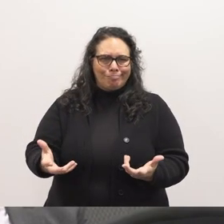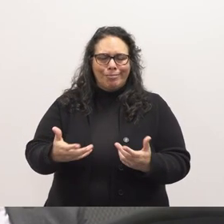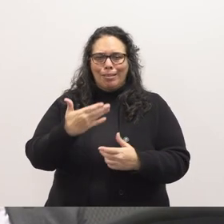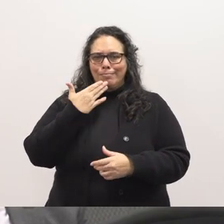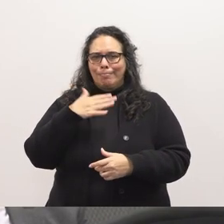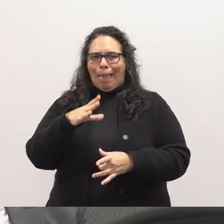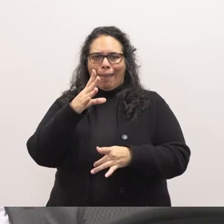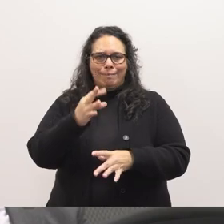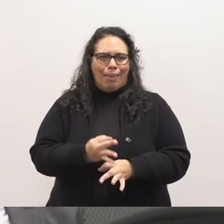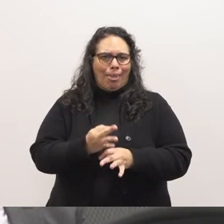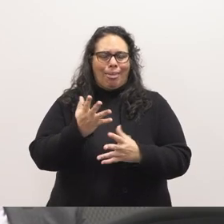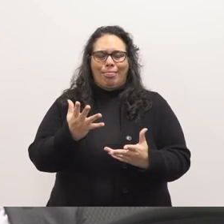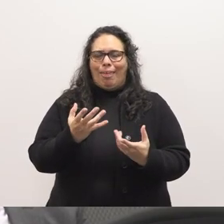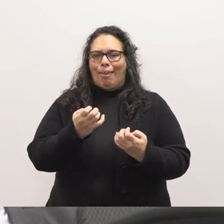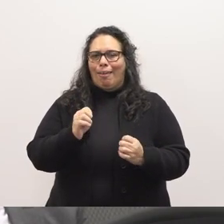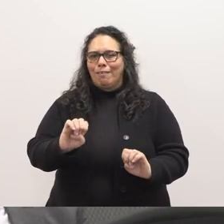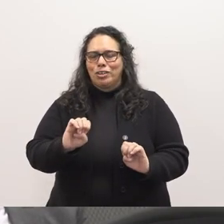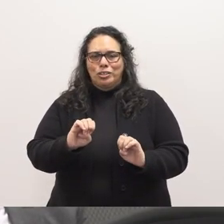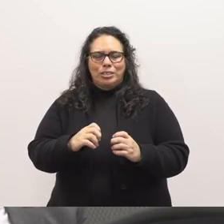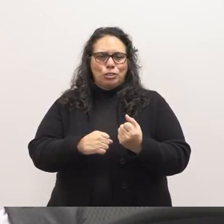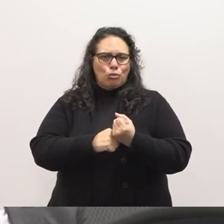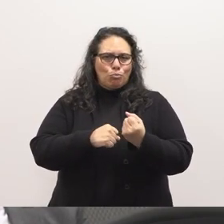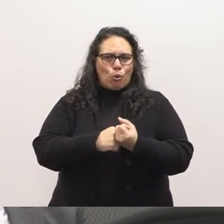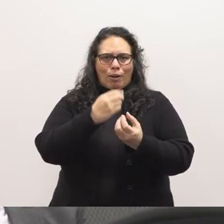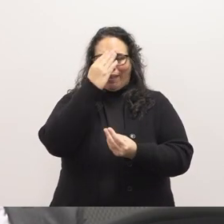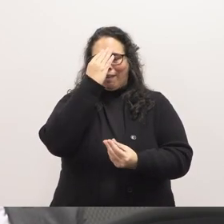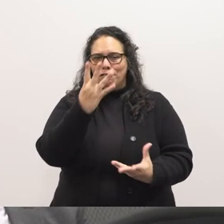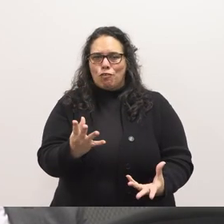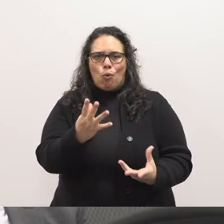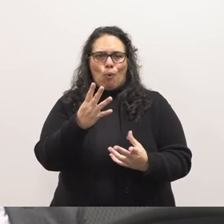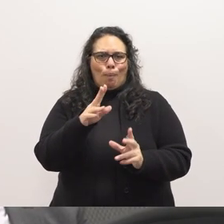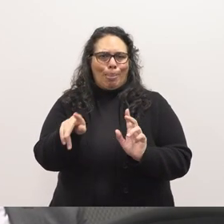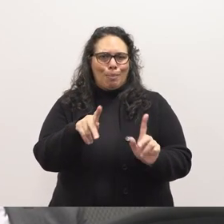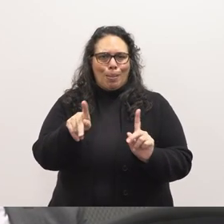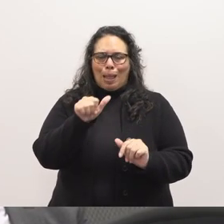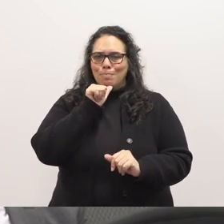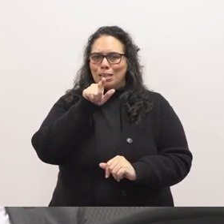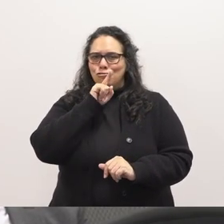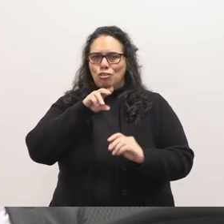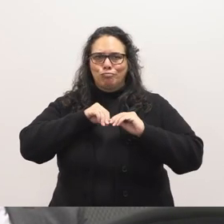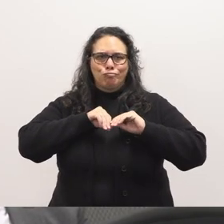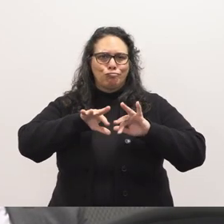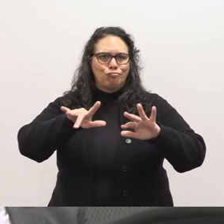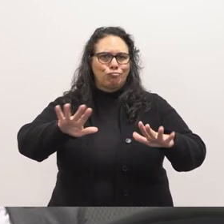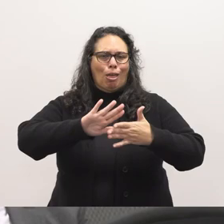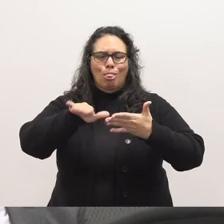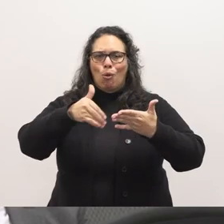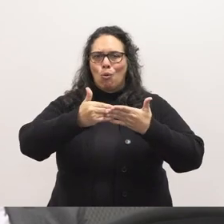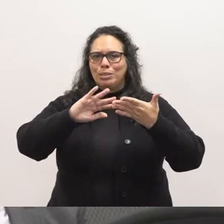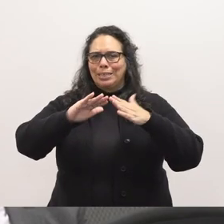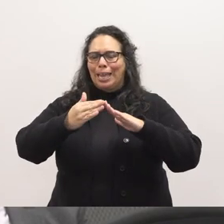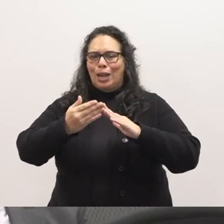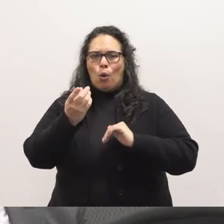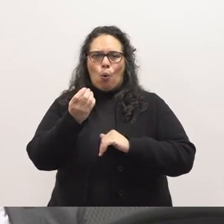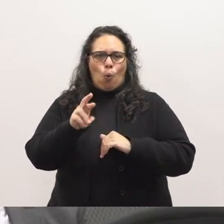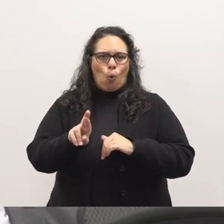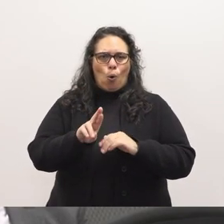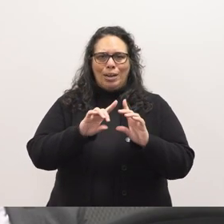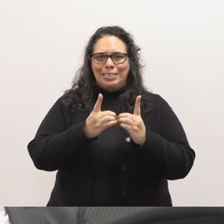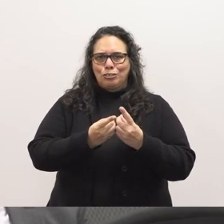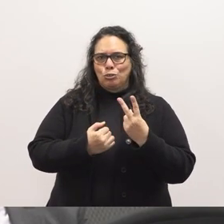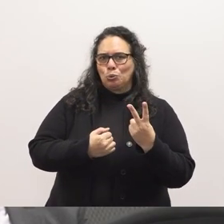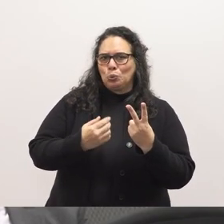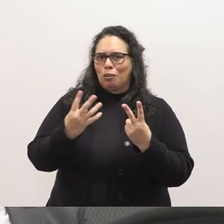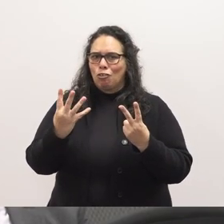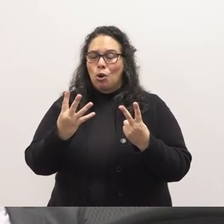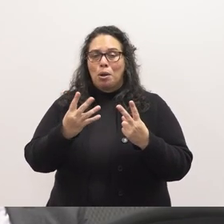faith effort by Talb to support and inform the public, I'm not sure if it went to the entire city or just the 2nd and the 4th district, but to inform the public